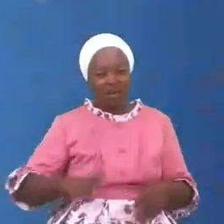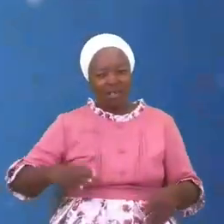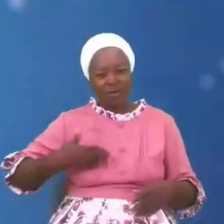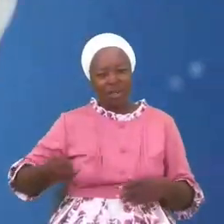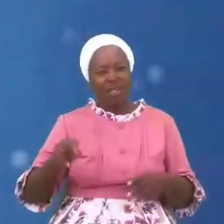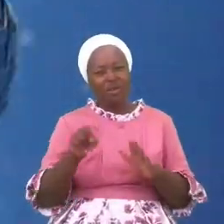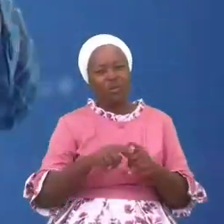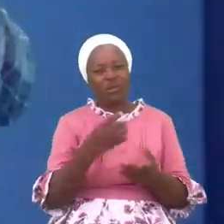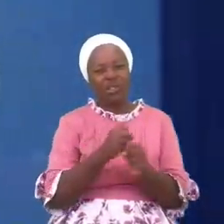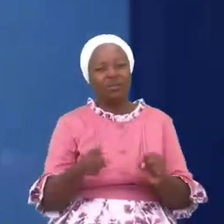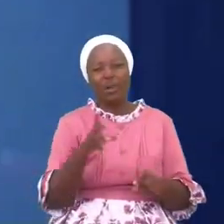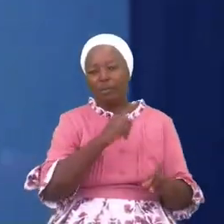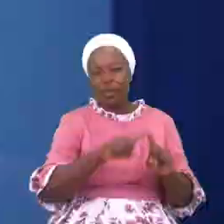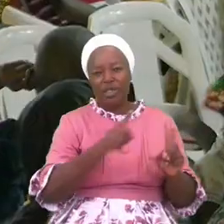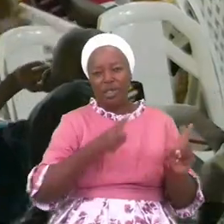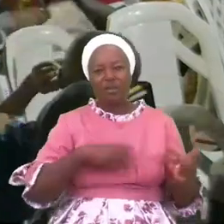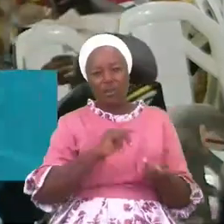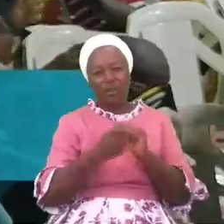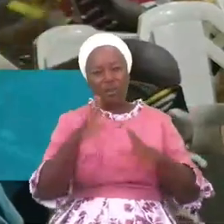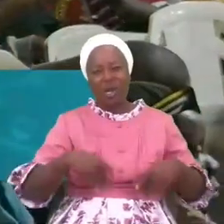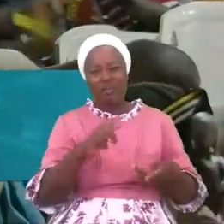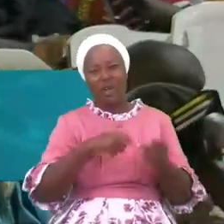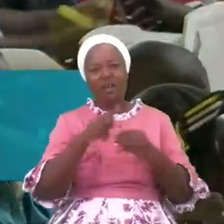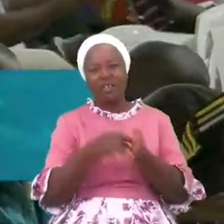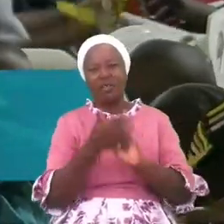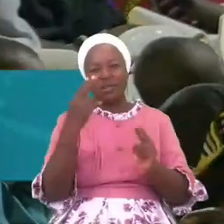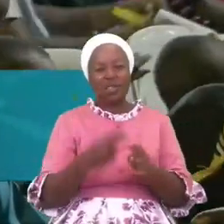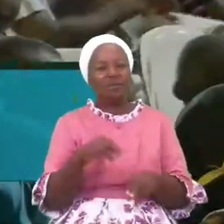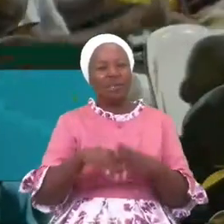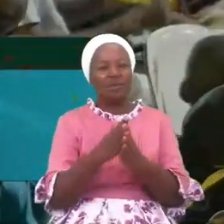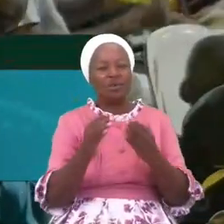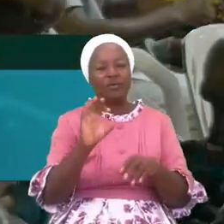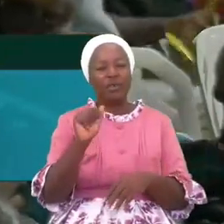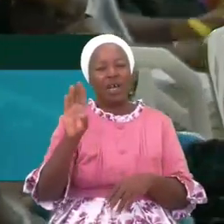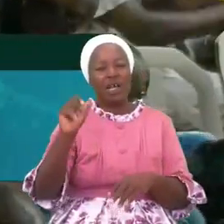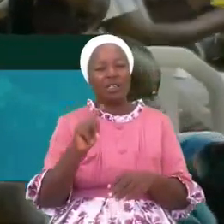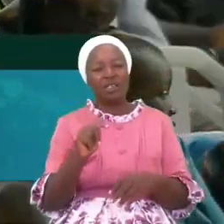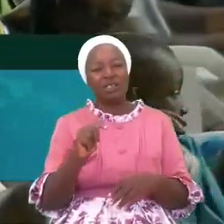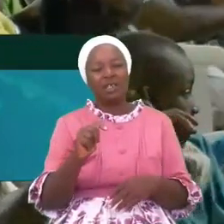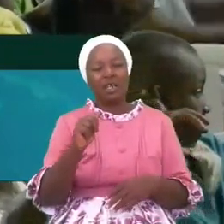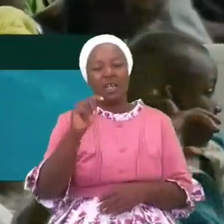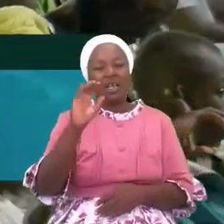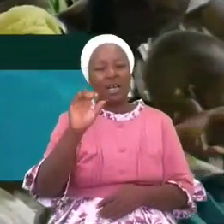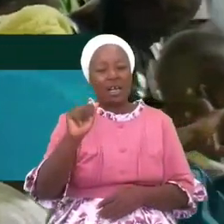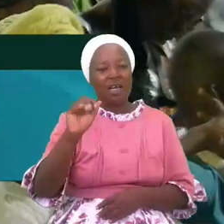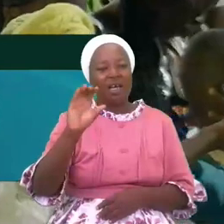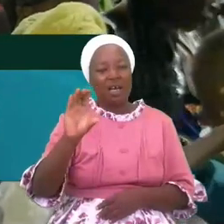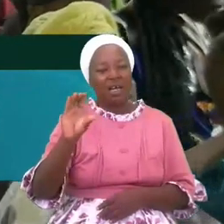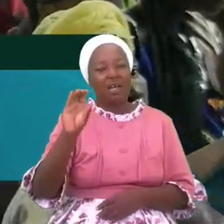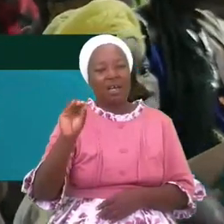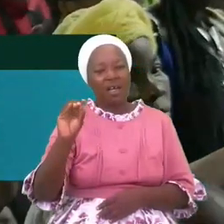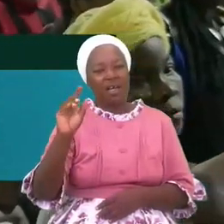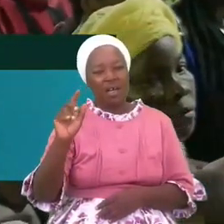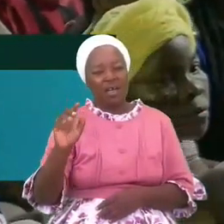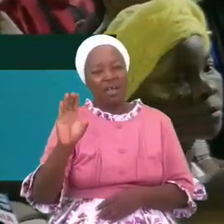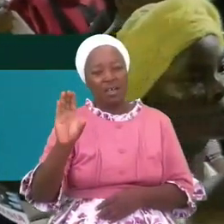28. Acts of the Apostles, chapter 28. I'm reading from verse 25. In Acts chapter 28, verse